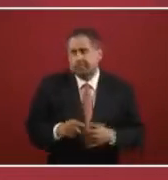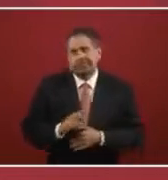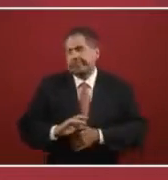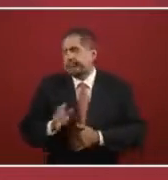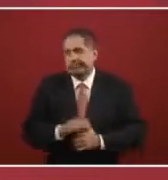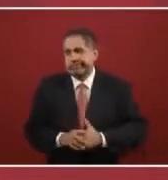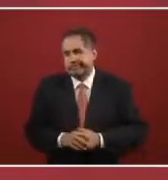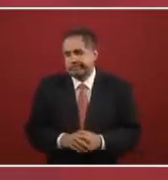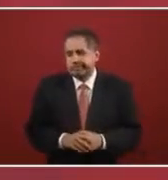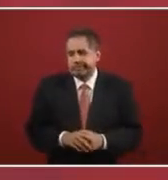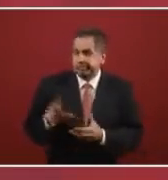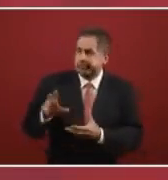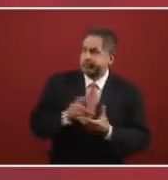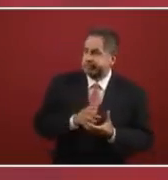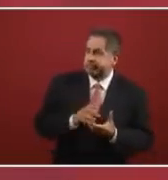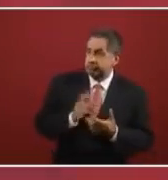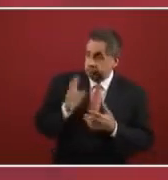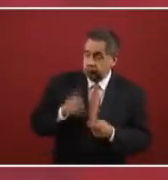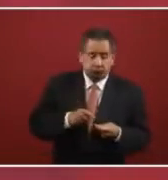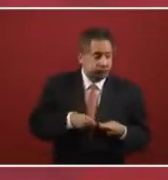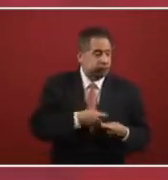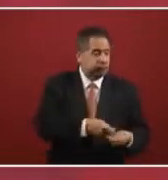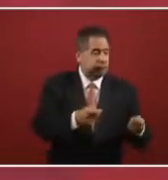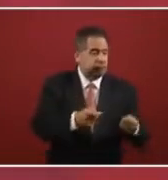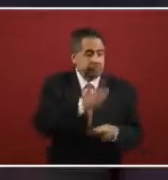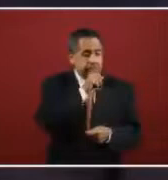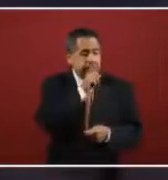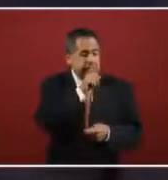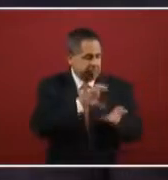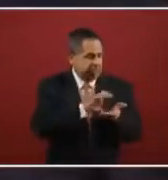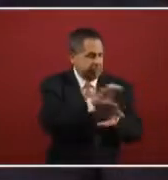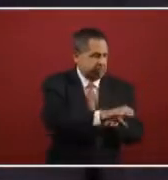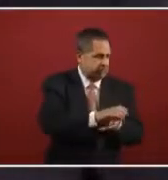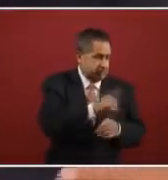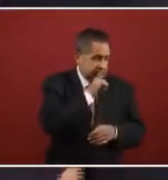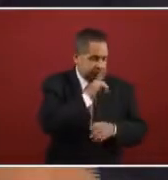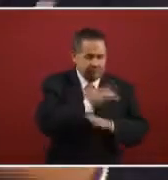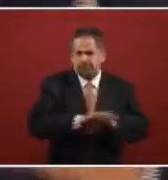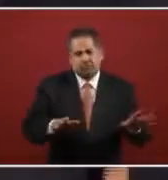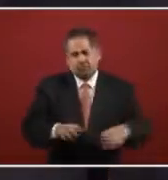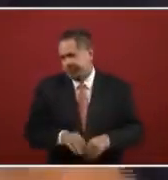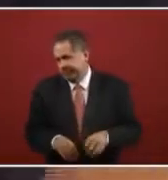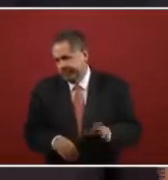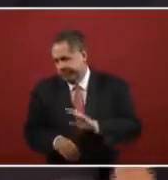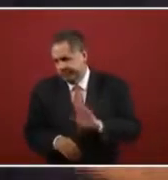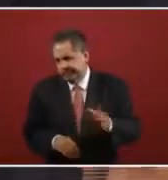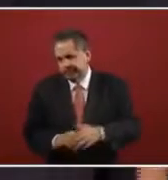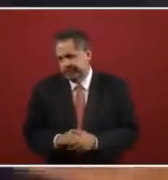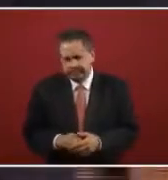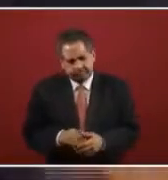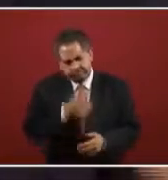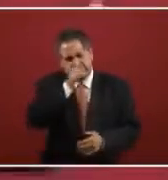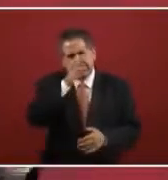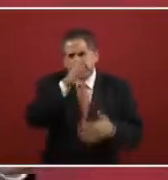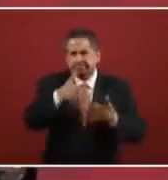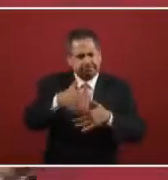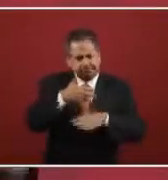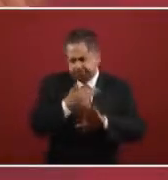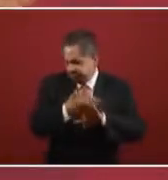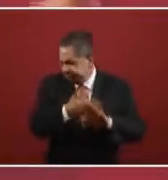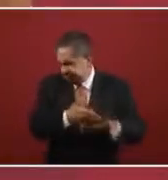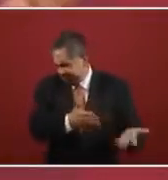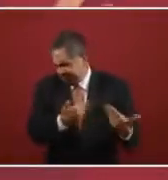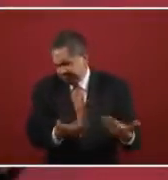with in order so that they won't be there protesting. Qué bueno que protestan, Well, no, pues. this is